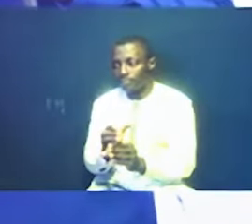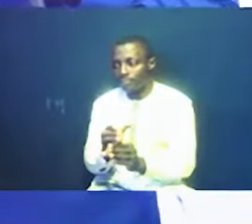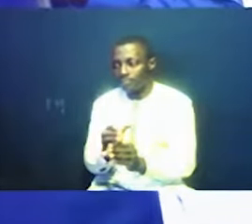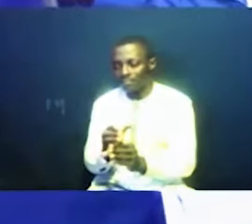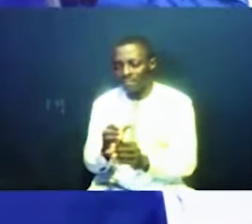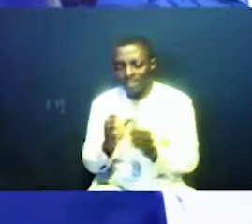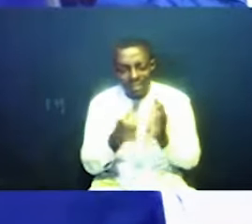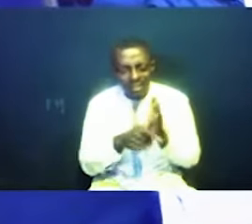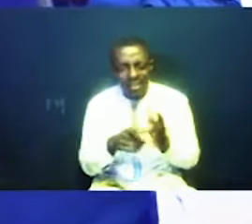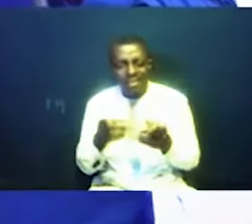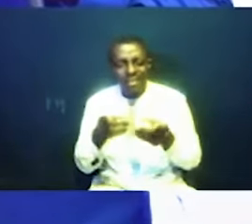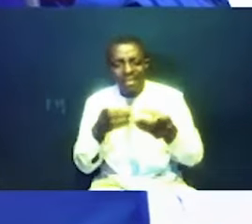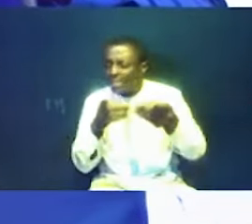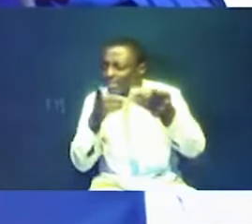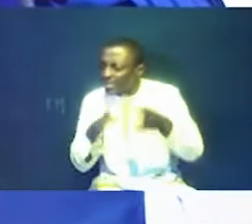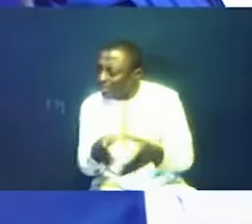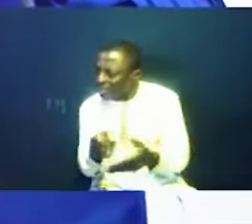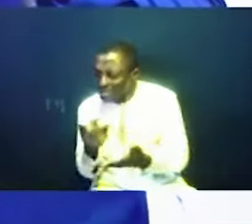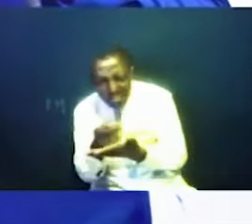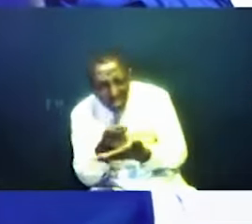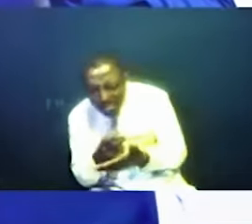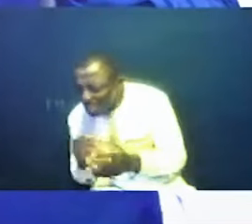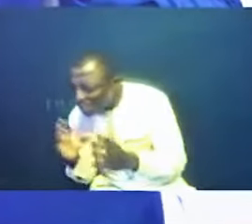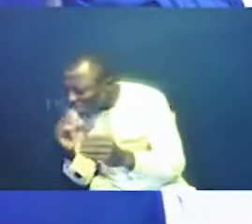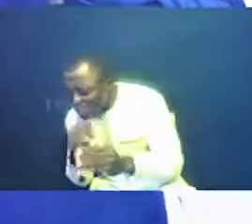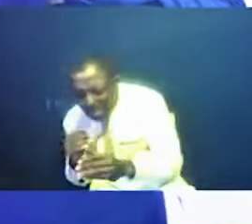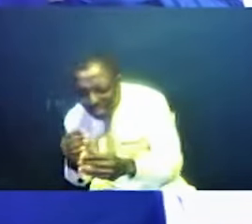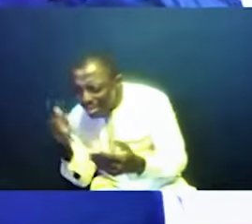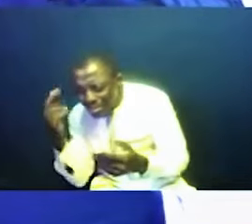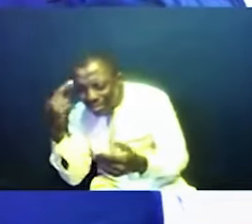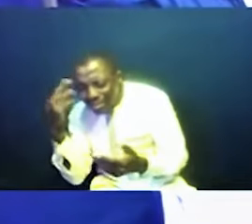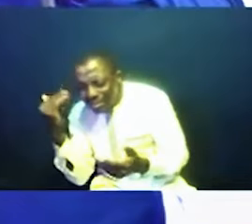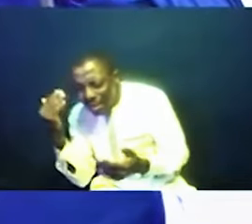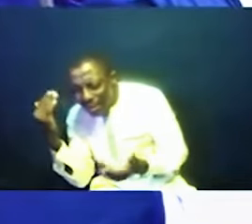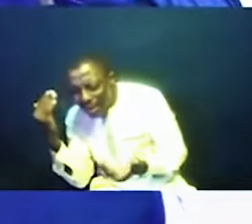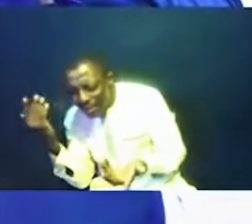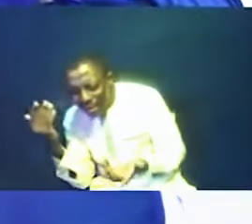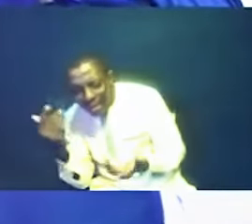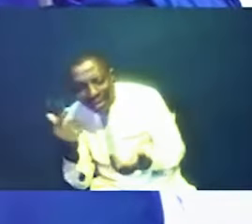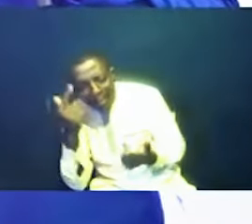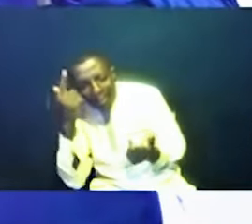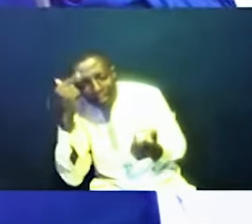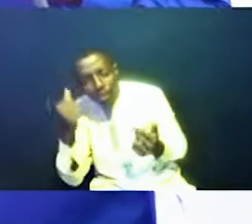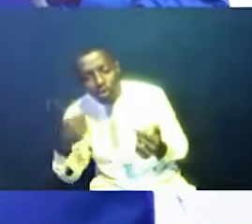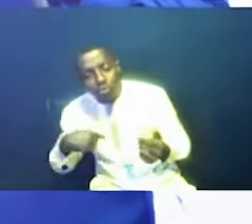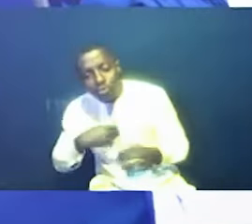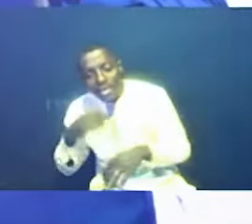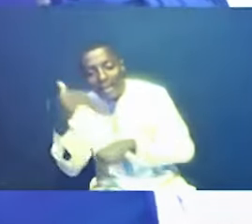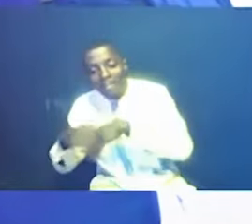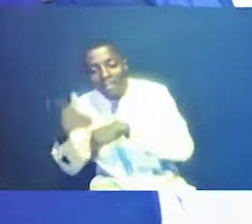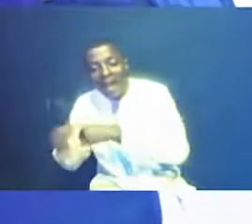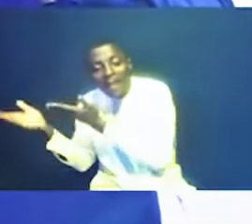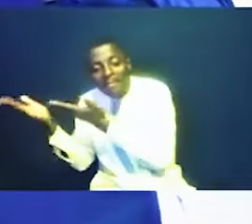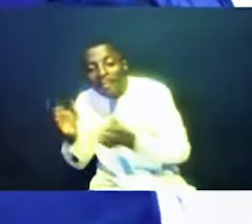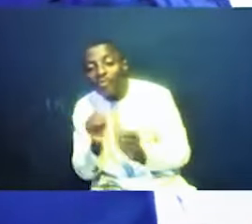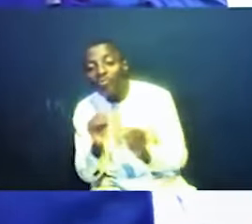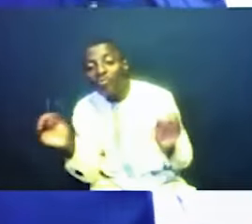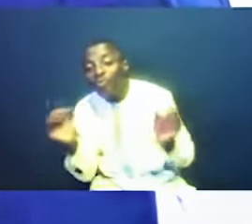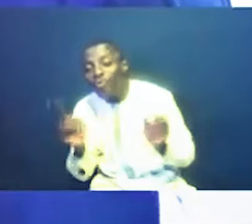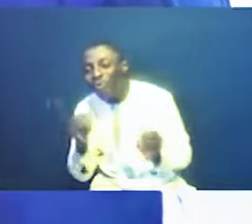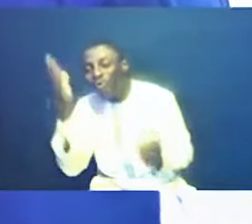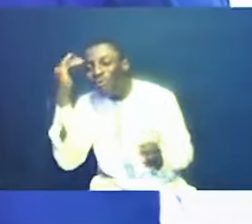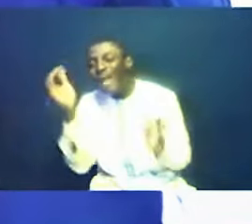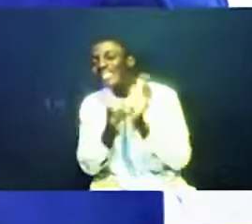They discussed this among themselves and said, it is because we didn't bring any bread. Now verse